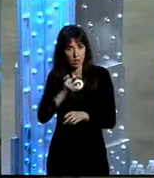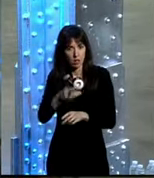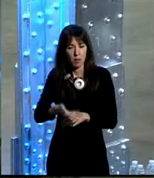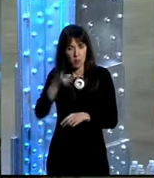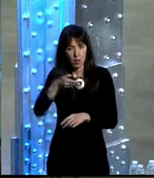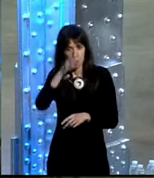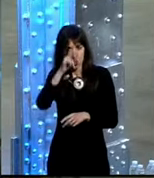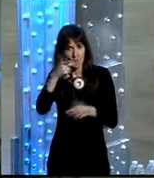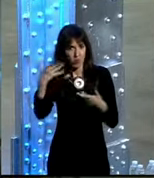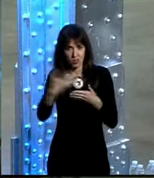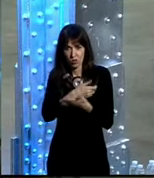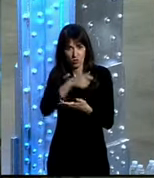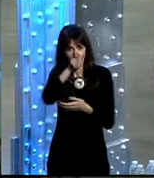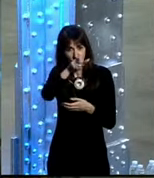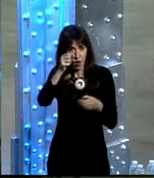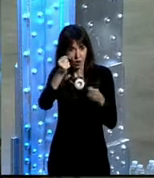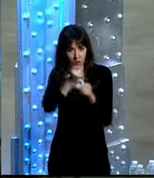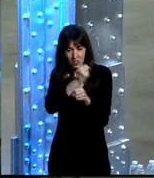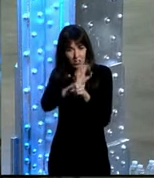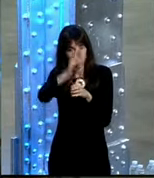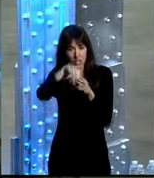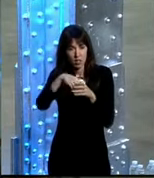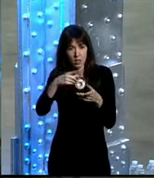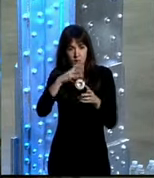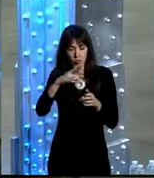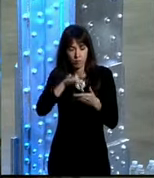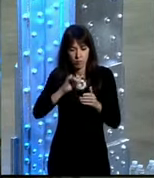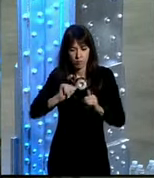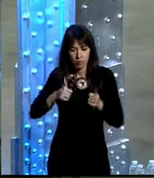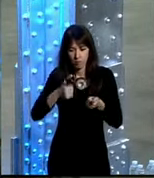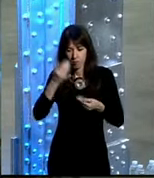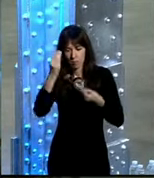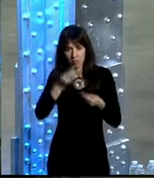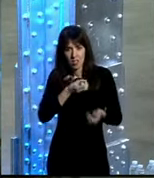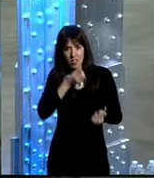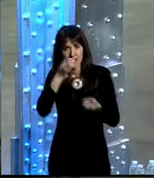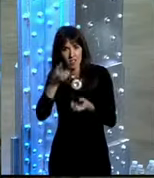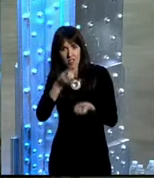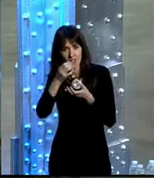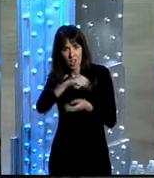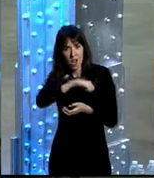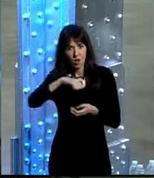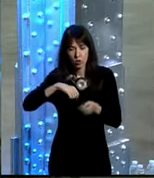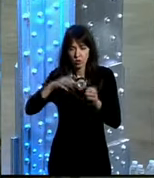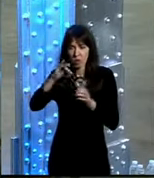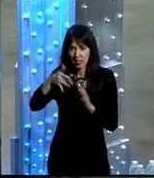all the oil ducts that they have got there, but that's very important for the staff in the company. So they're starting